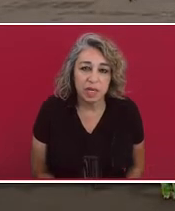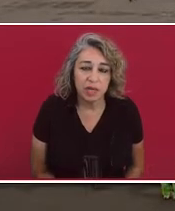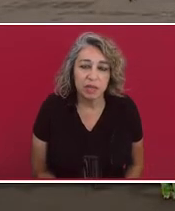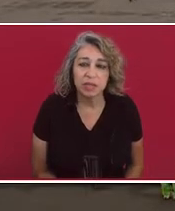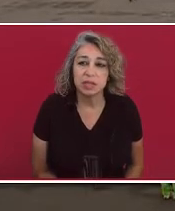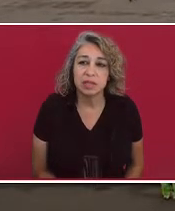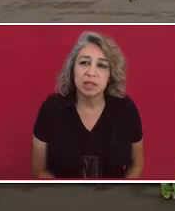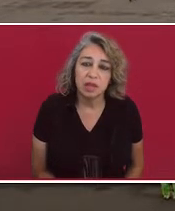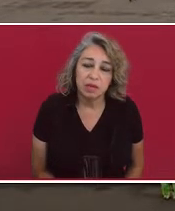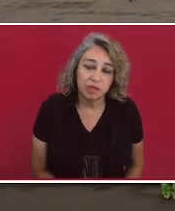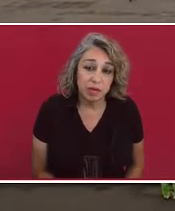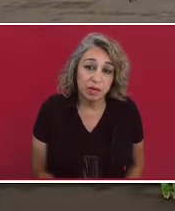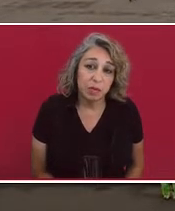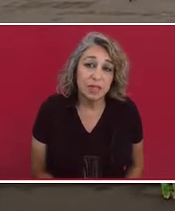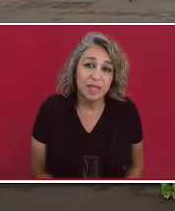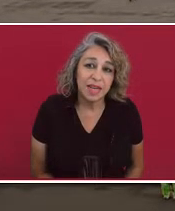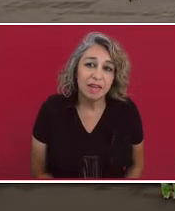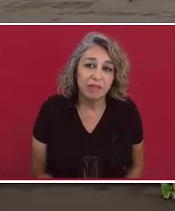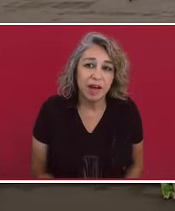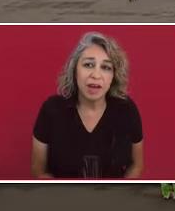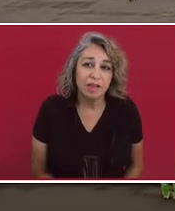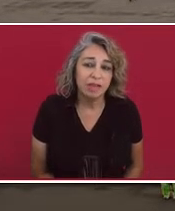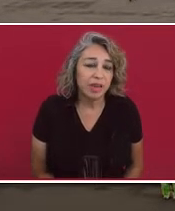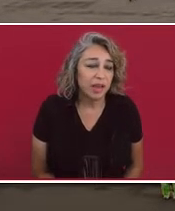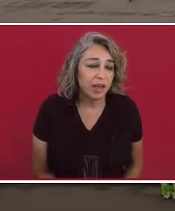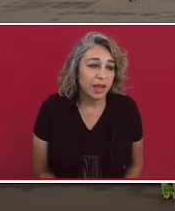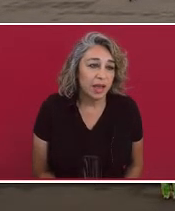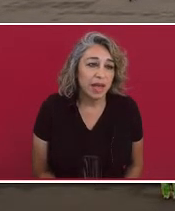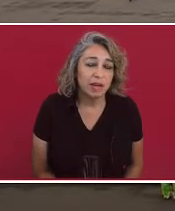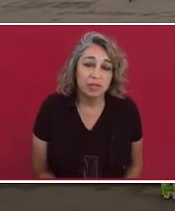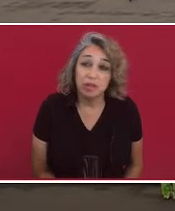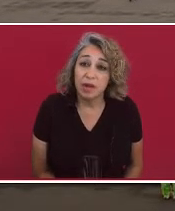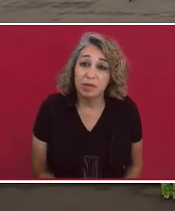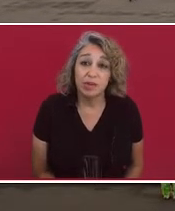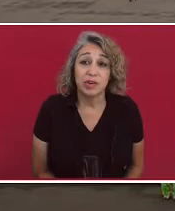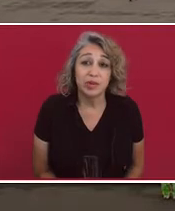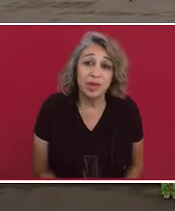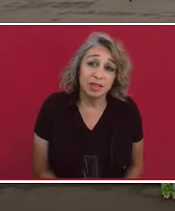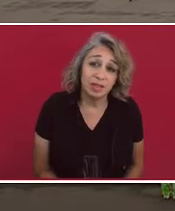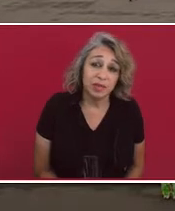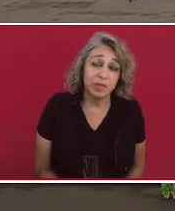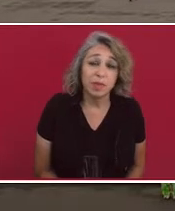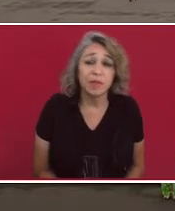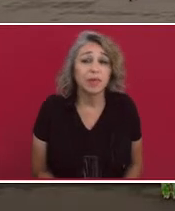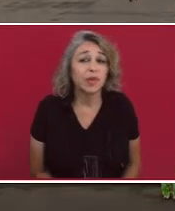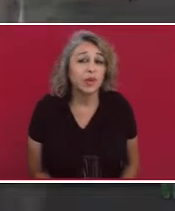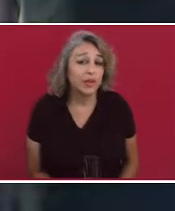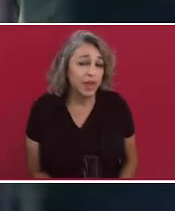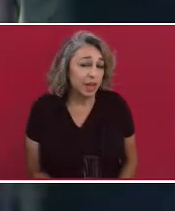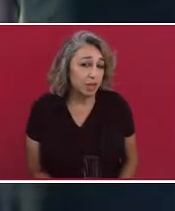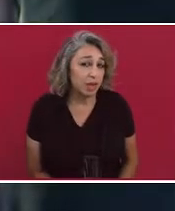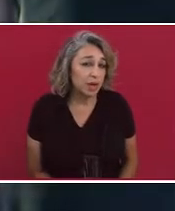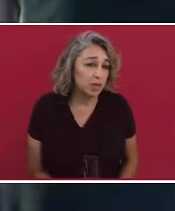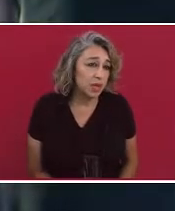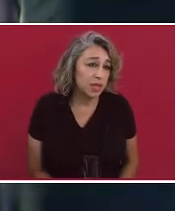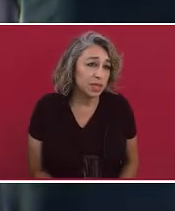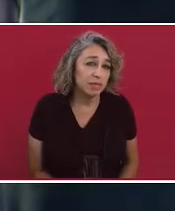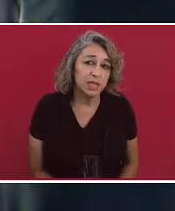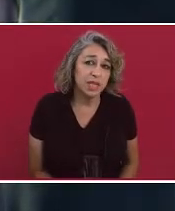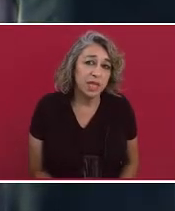these years, for the ones in 85, and also after 2 years for the people that were